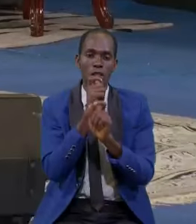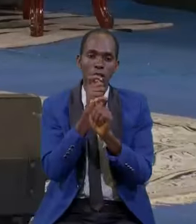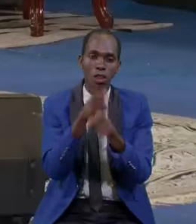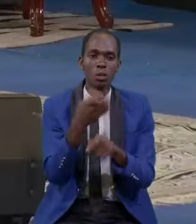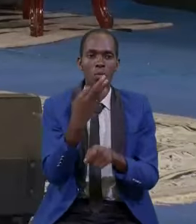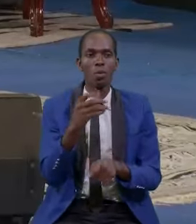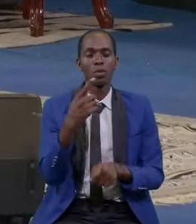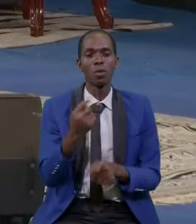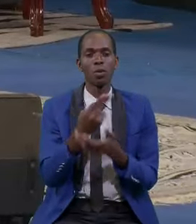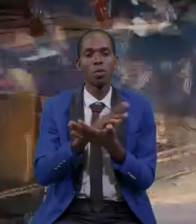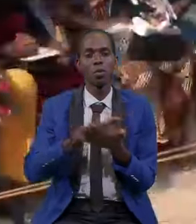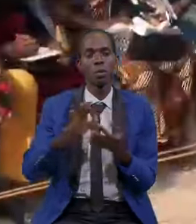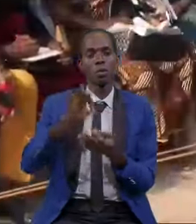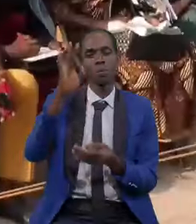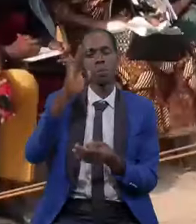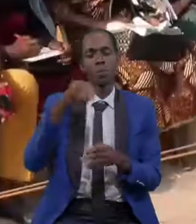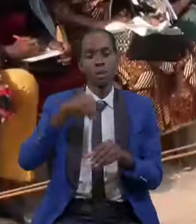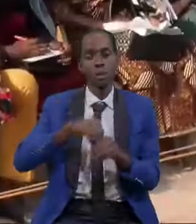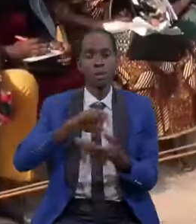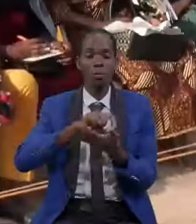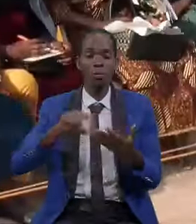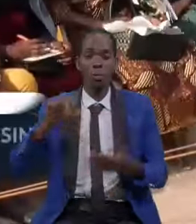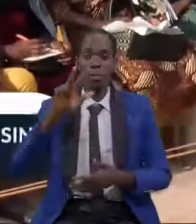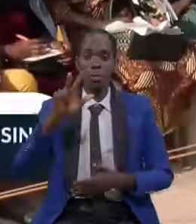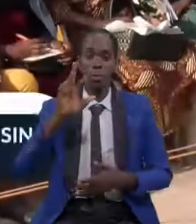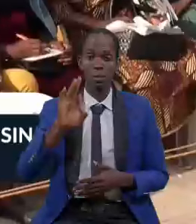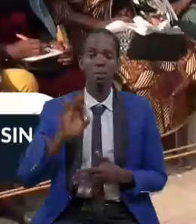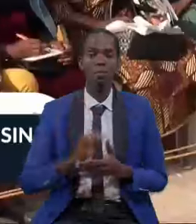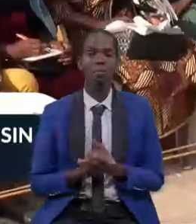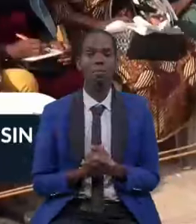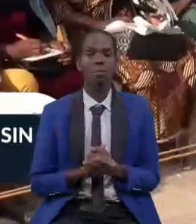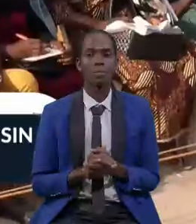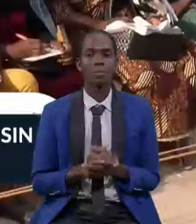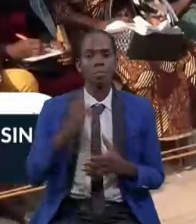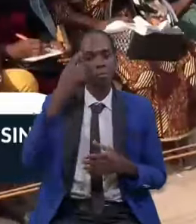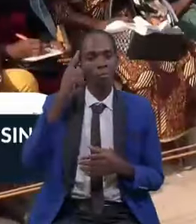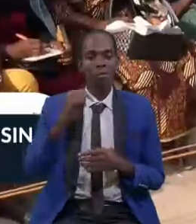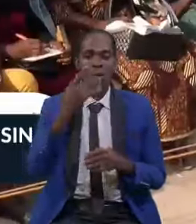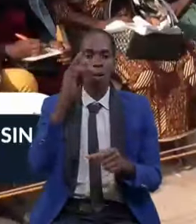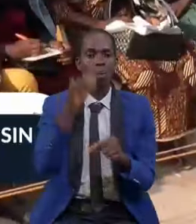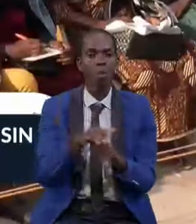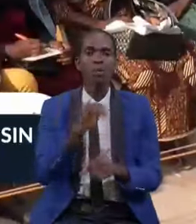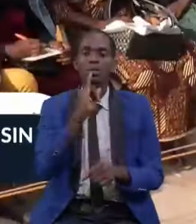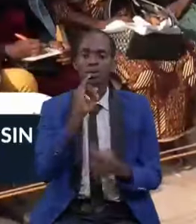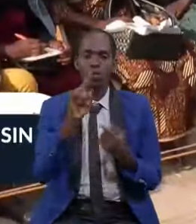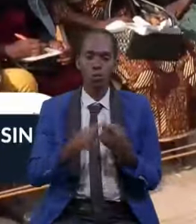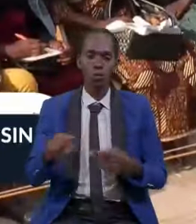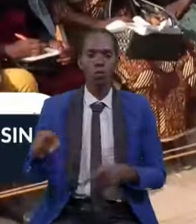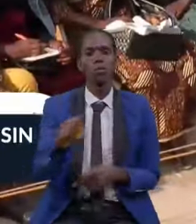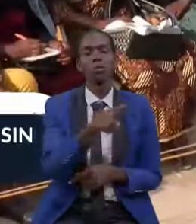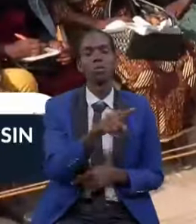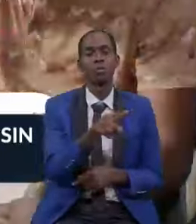verse 39. In verse 39, for the promise is unto you and to